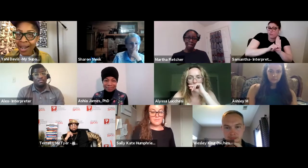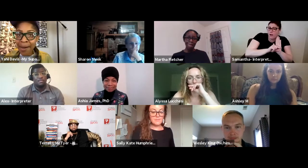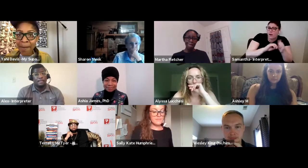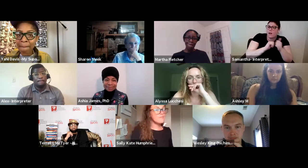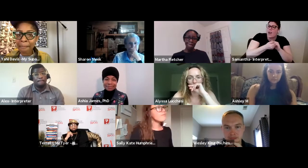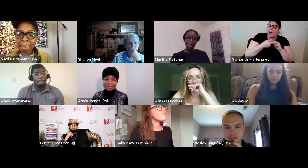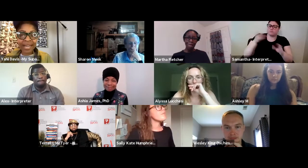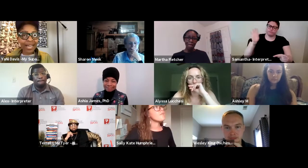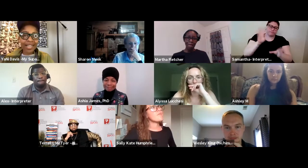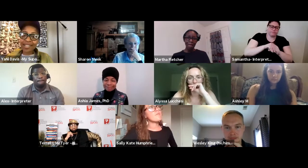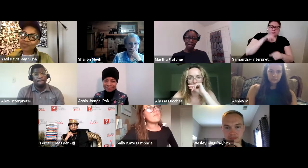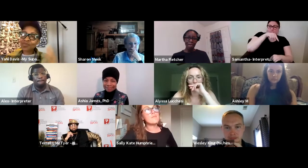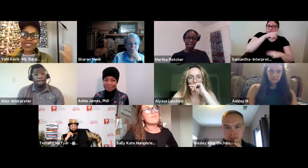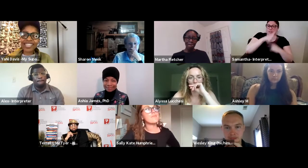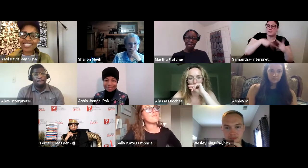work?